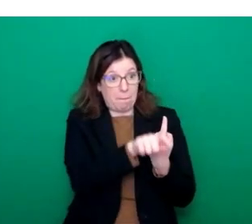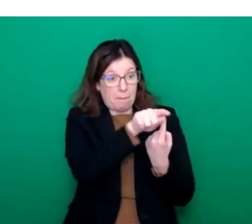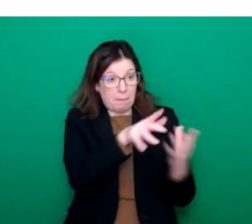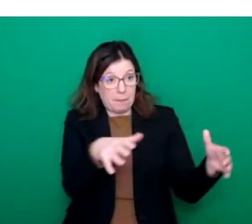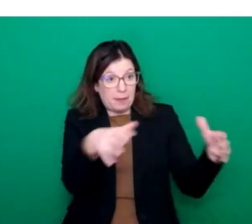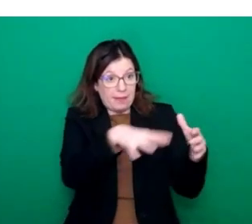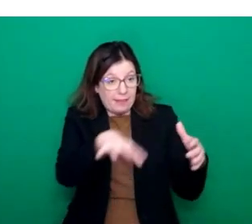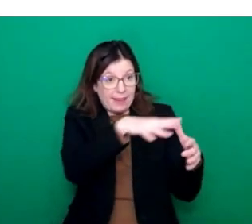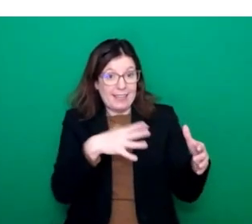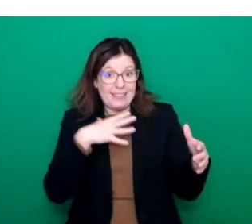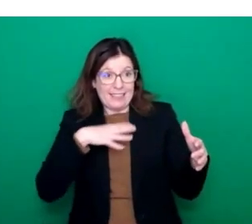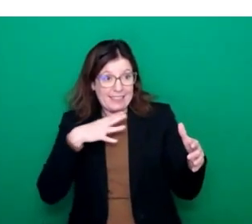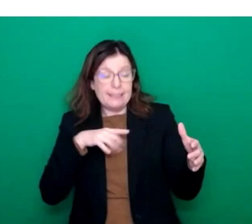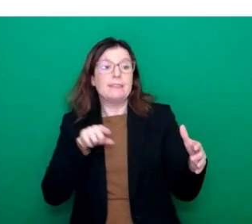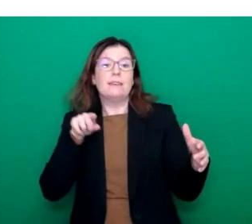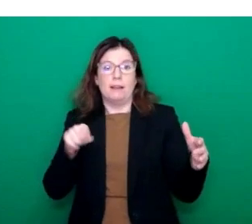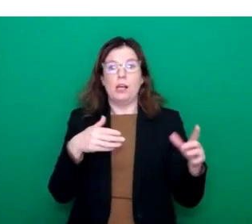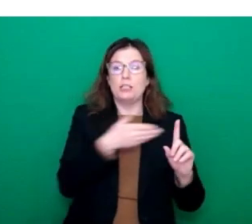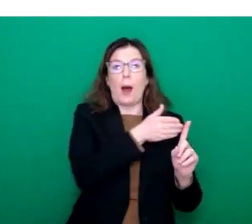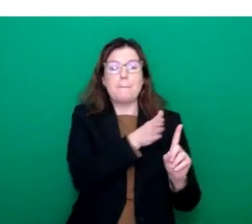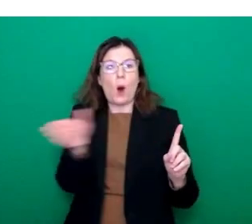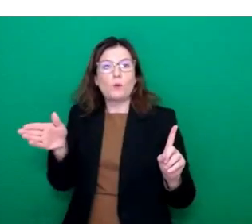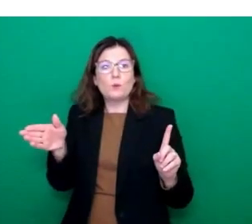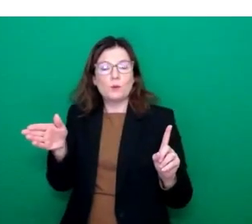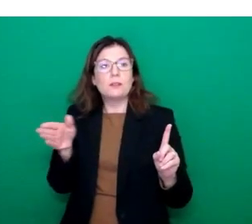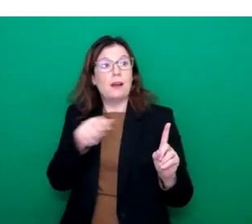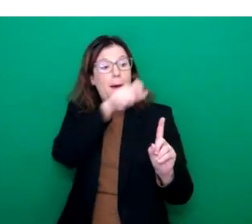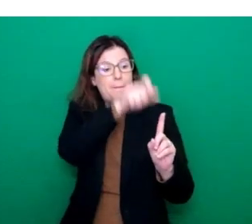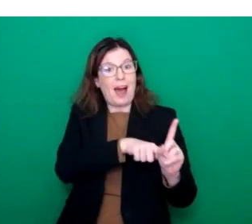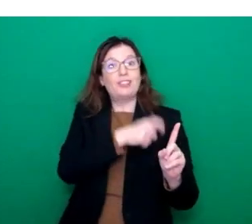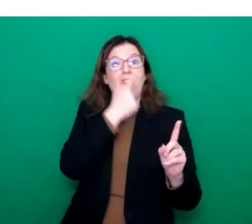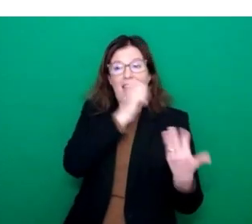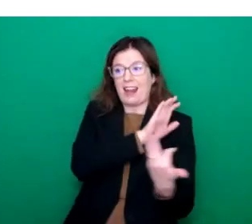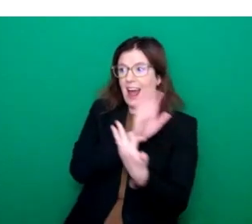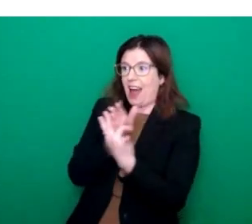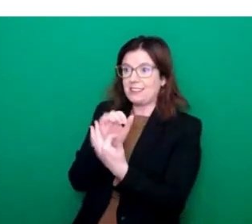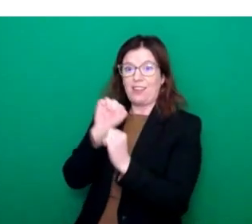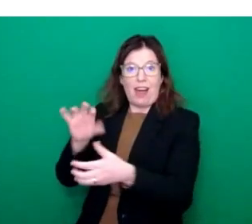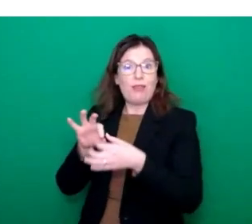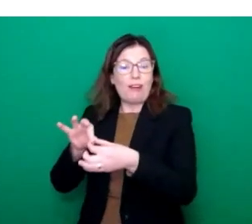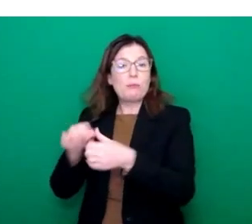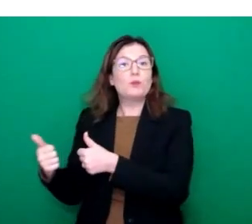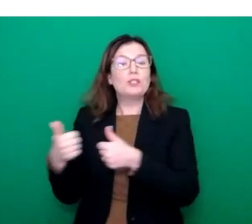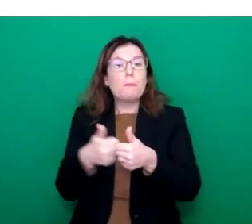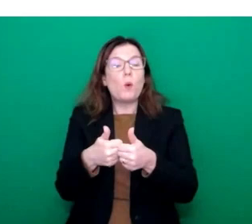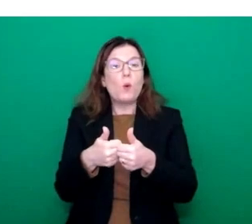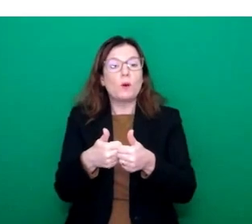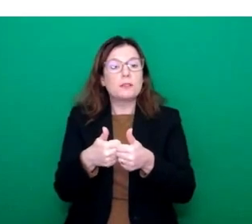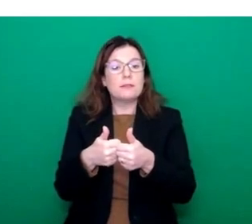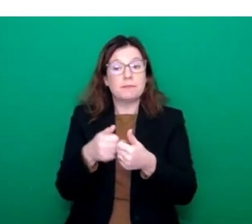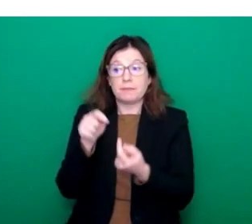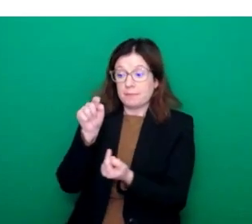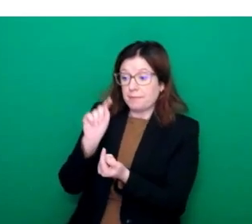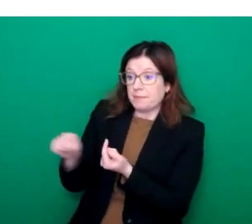needed, then it will signpost, it will support the patient accessing that group, and then that group of